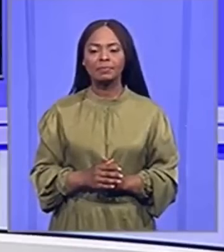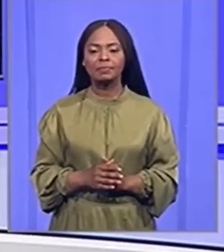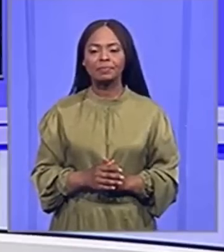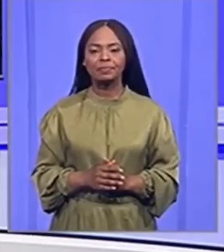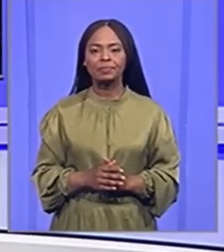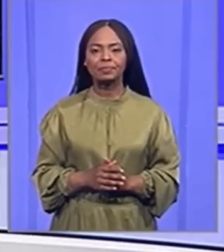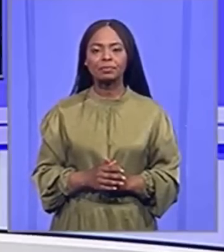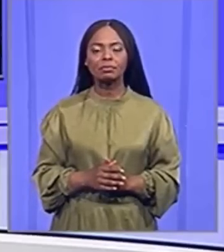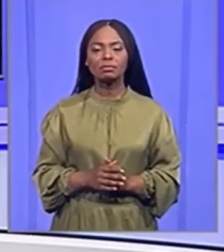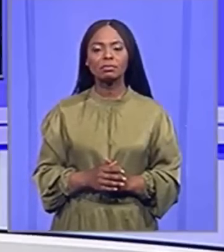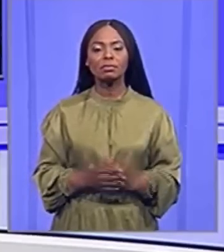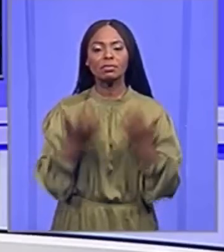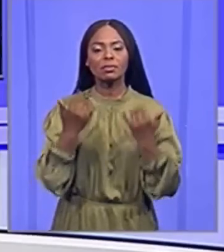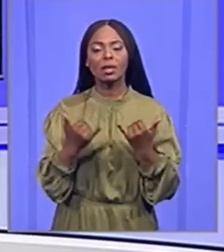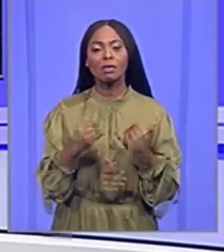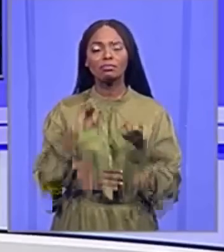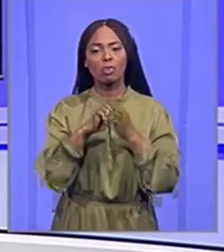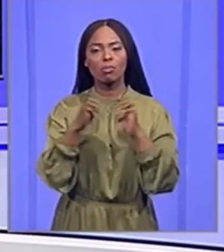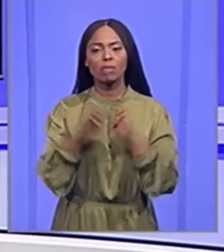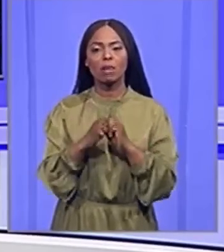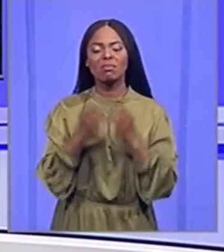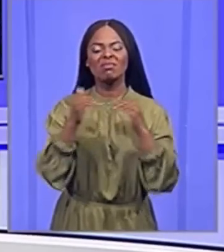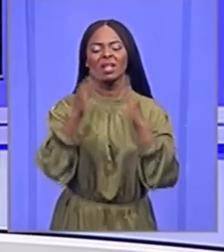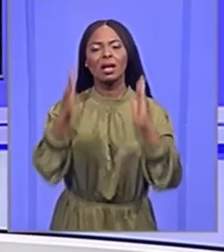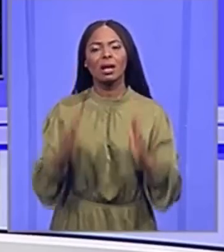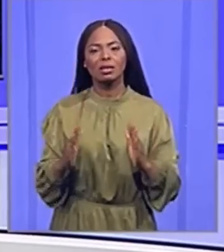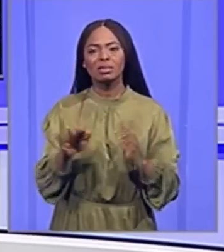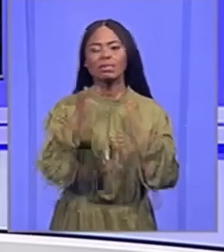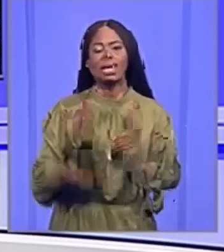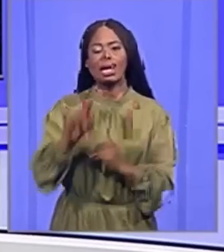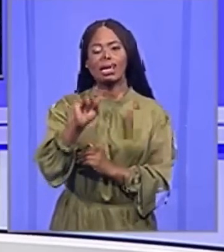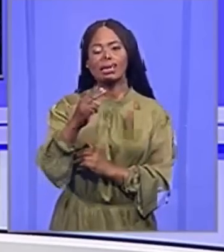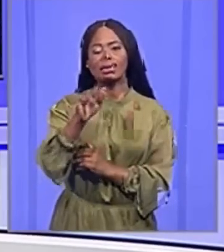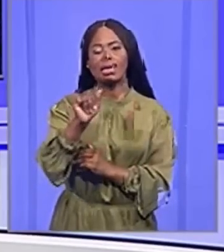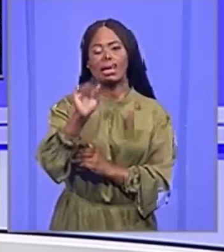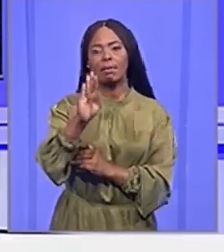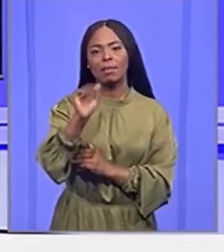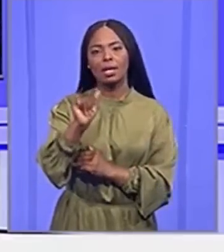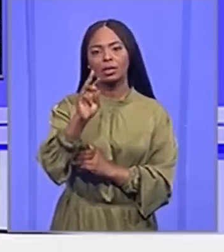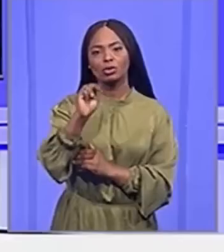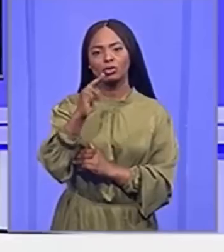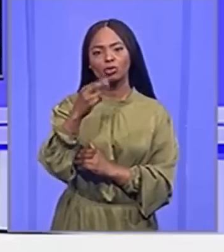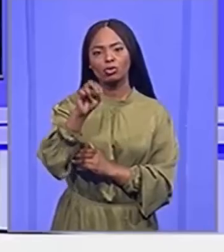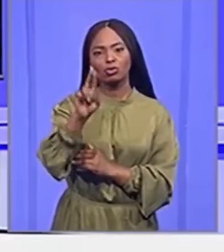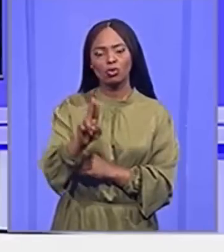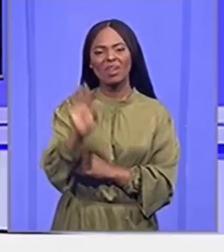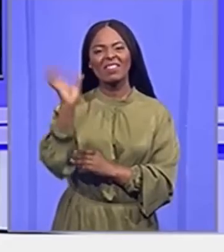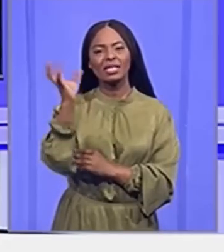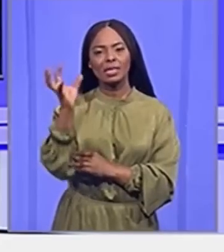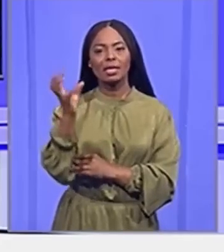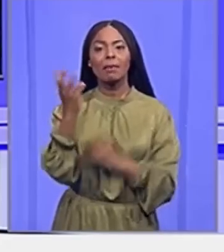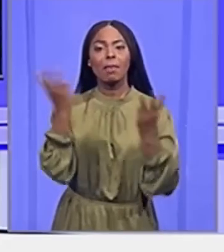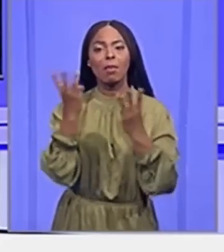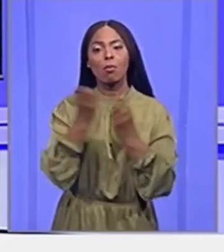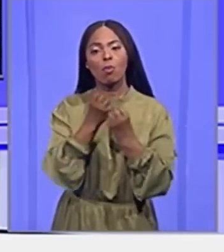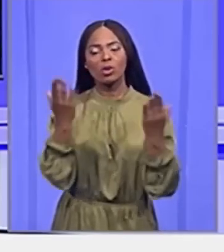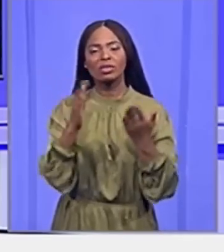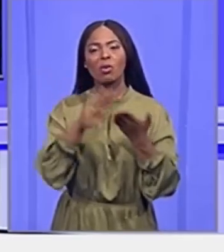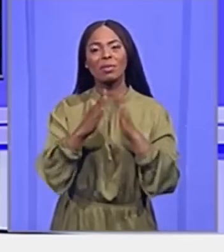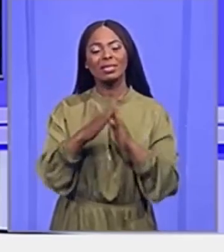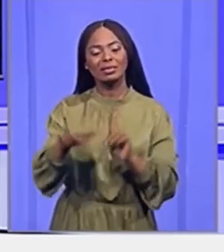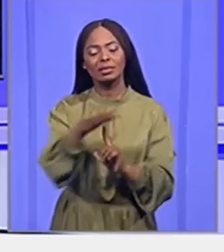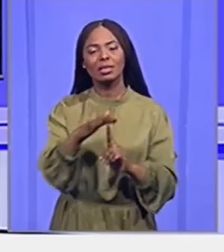Kgallo ya matlo e tswela pele ho thefula baahi ba motse wa Morago Thabanchu Free State moo ba bang ba bona ba ntseng ba dula matlong a mobu ba re le ha ba